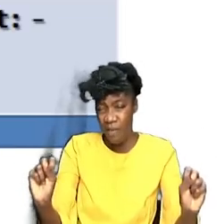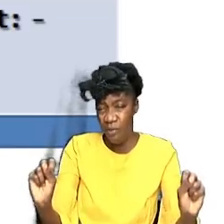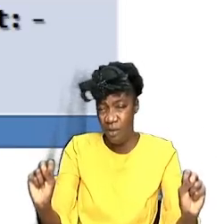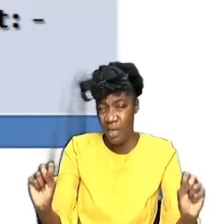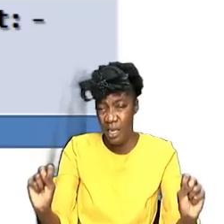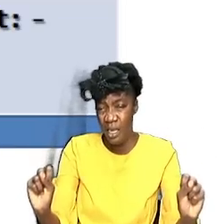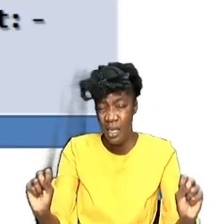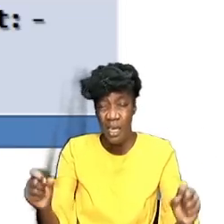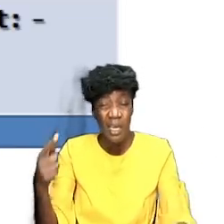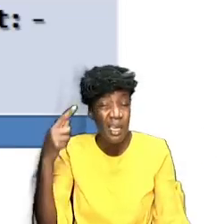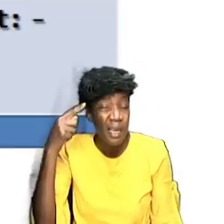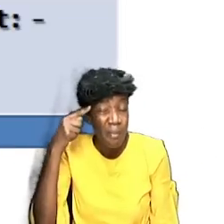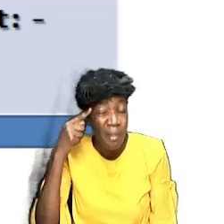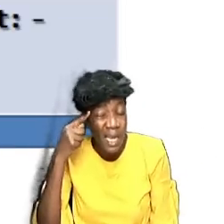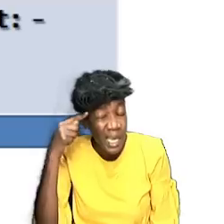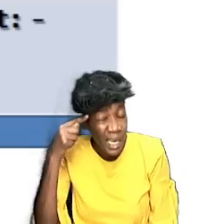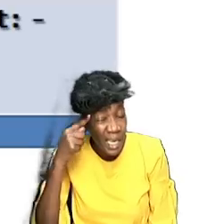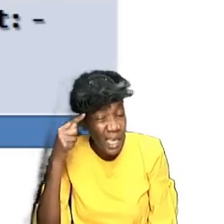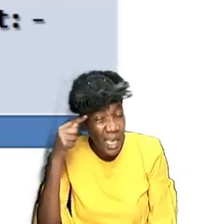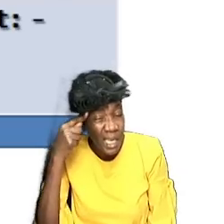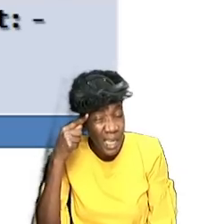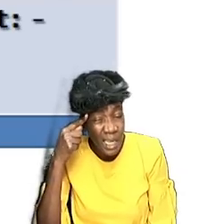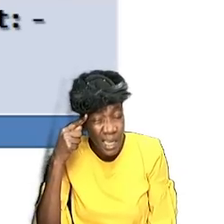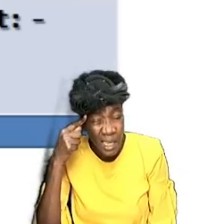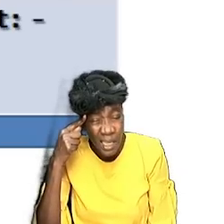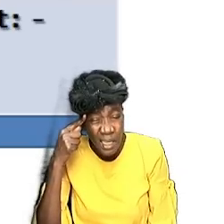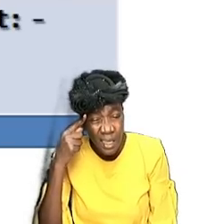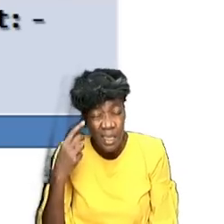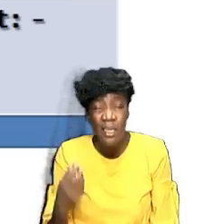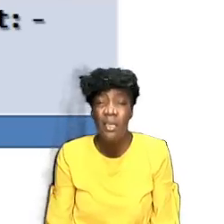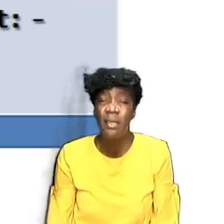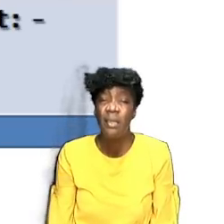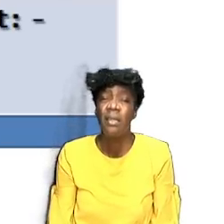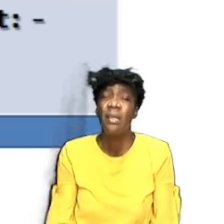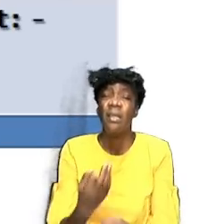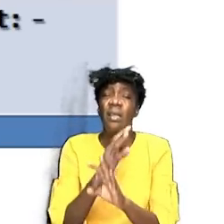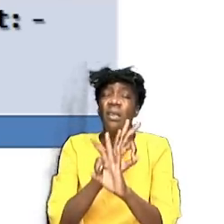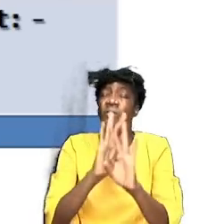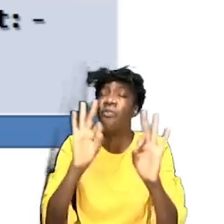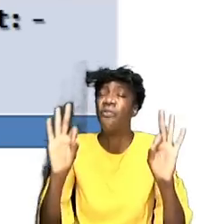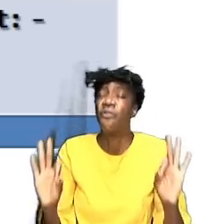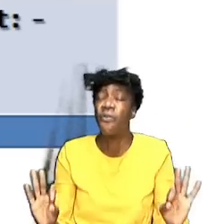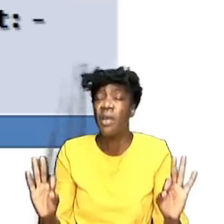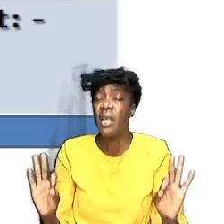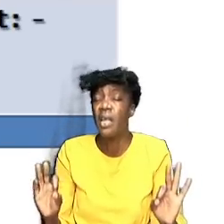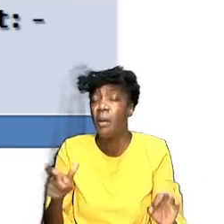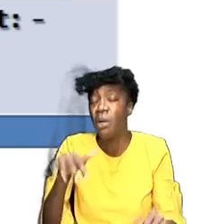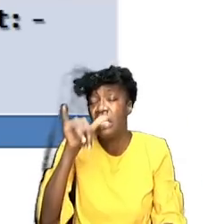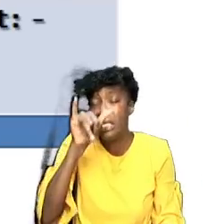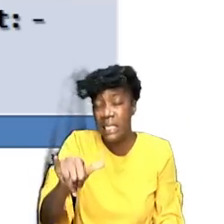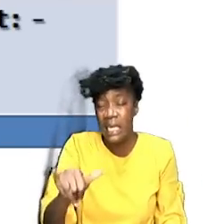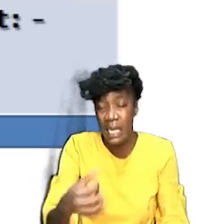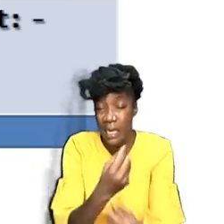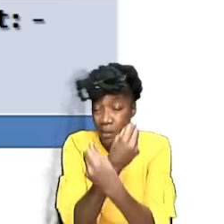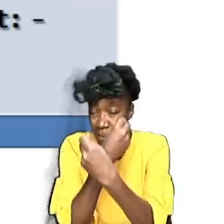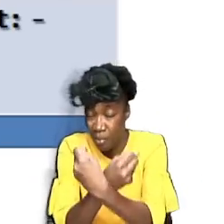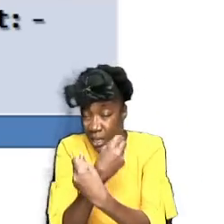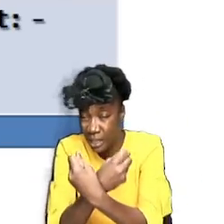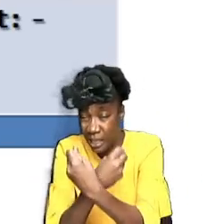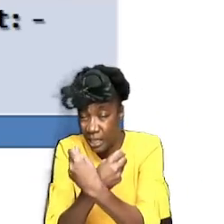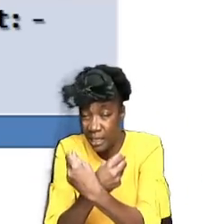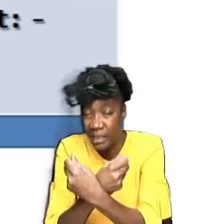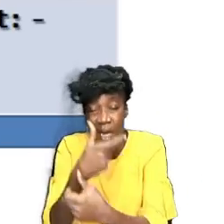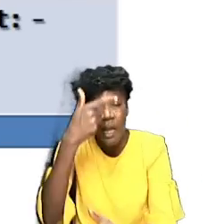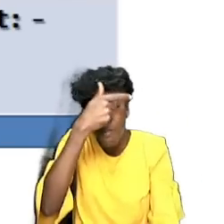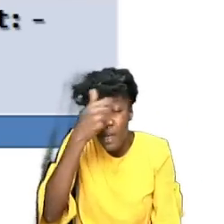to the mind, because it's possible for one to be free, praise God, in the free sense, but they're still in bondage. And because